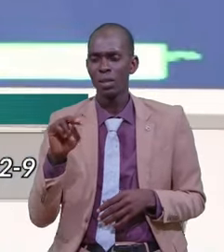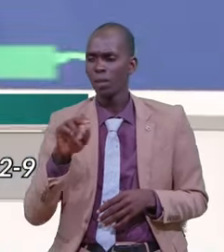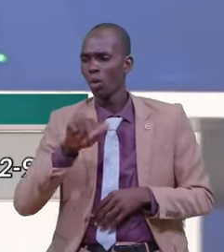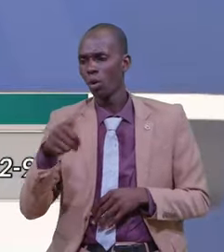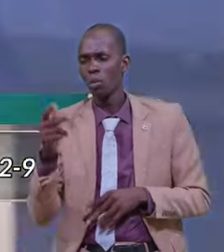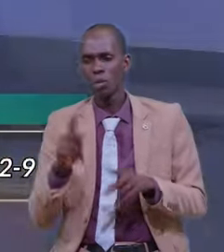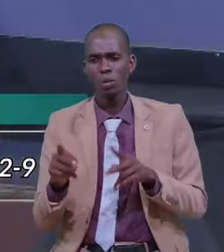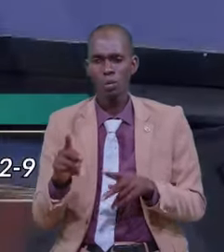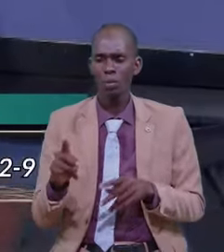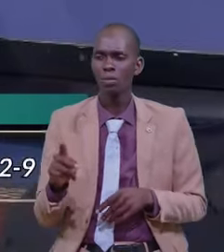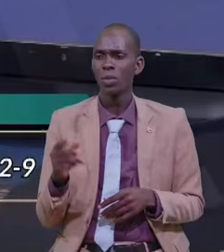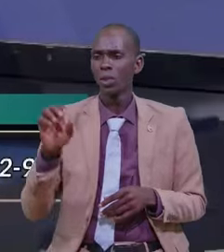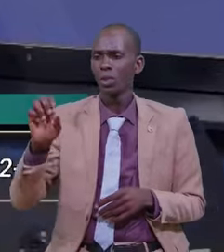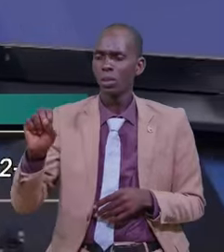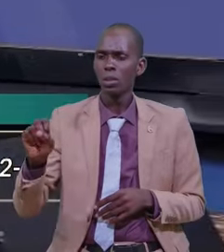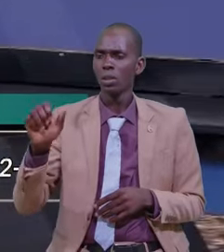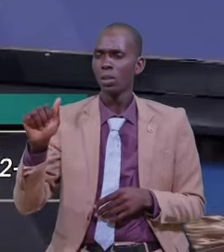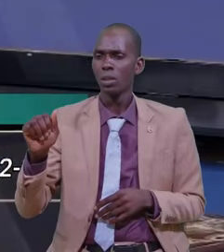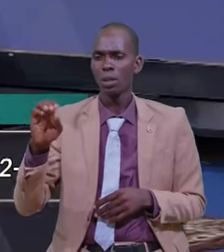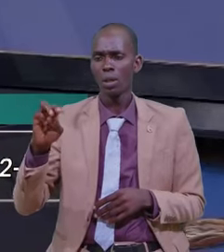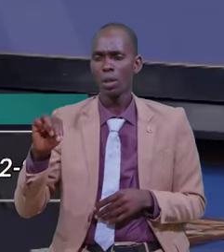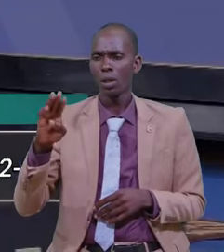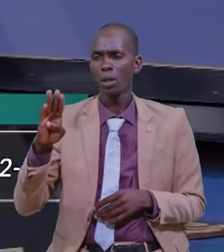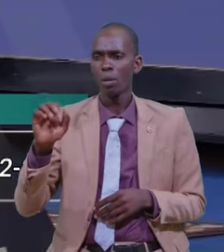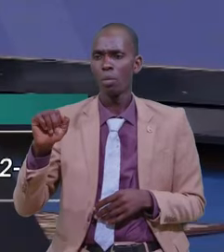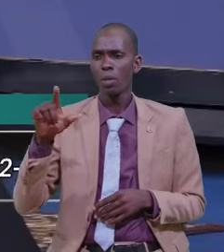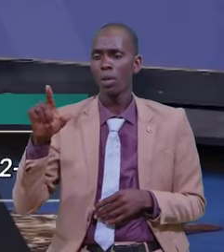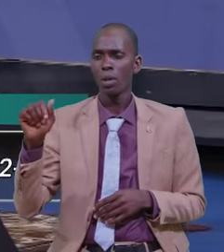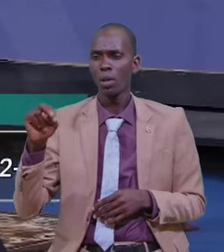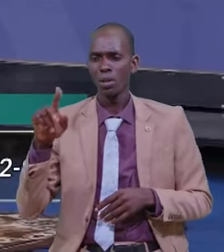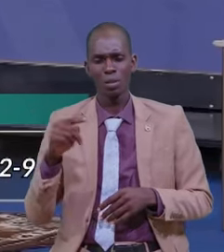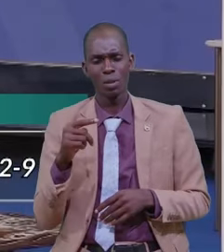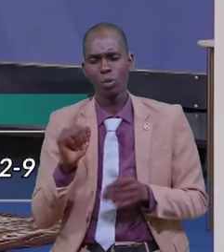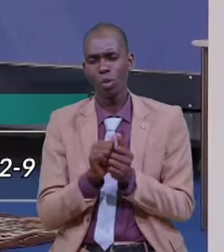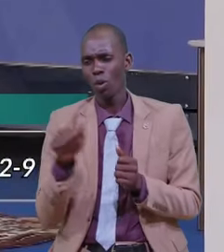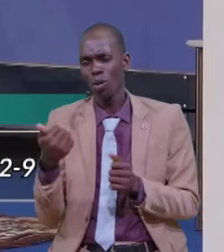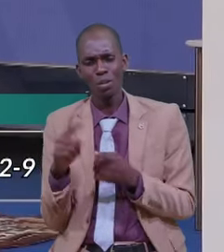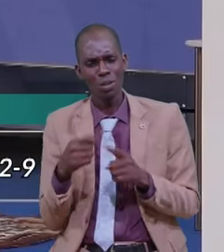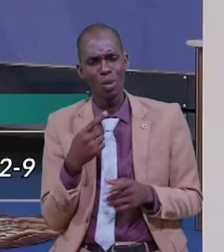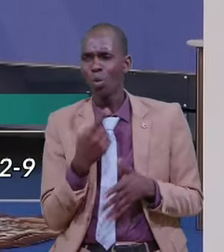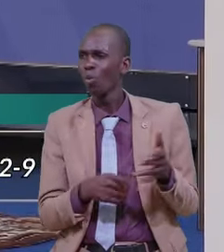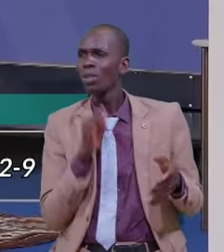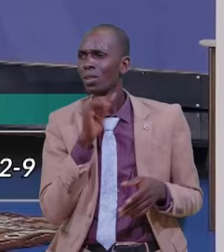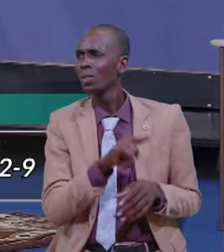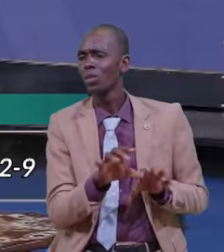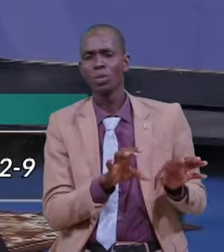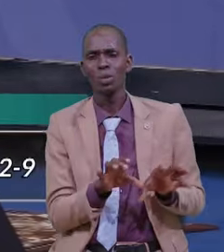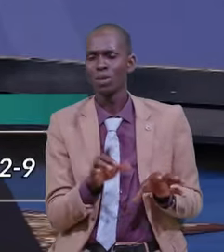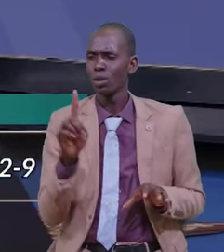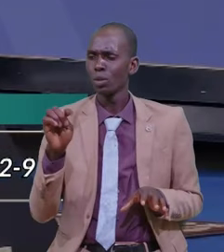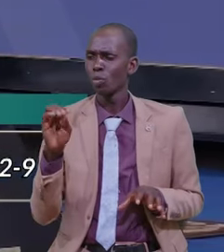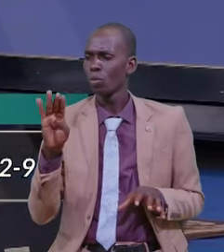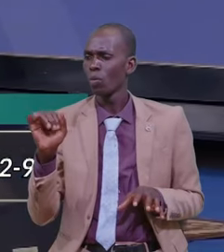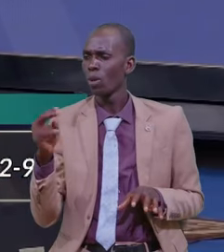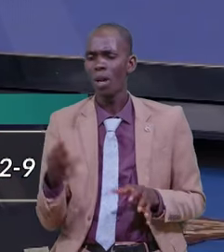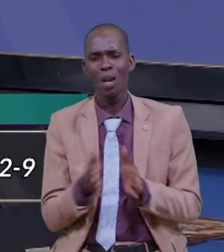said, if a fox will go over that wall, everything will fall and collapse. You must be